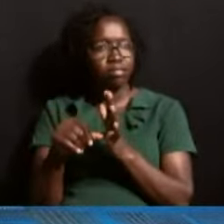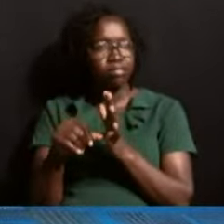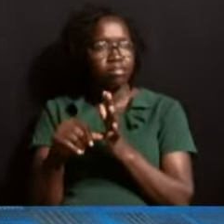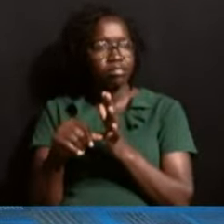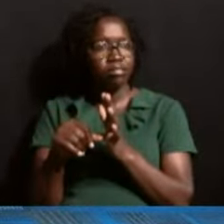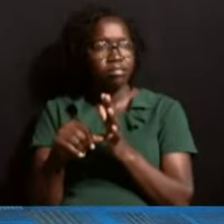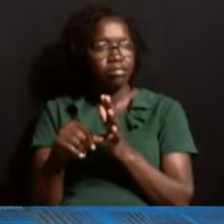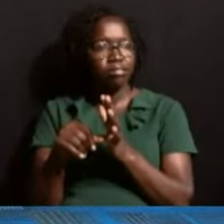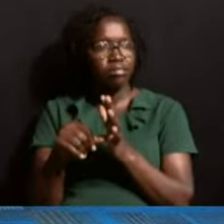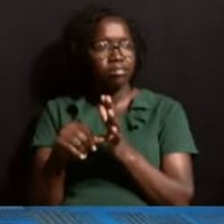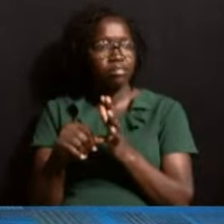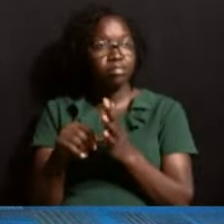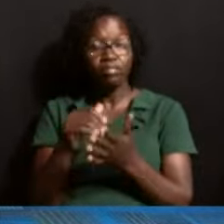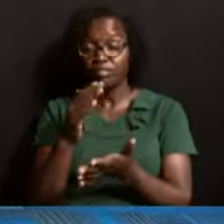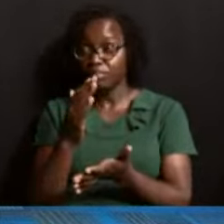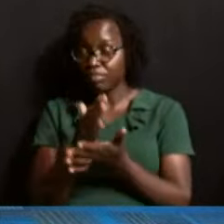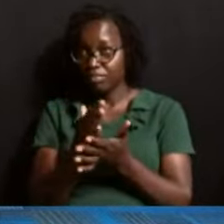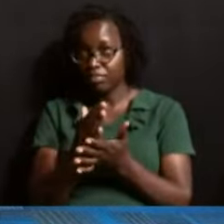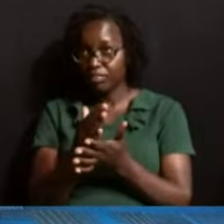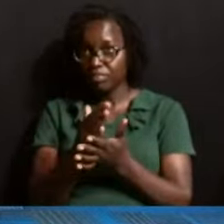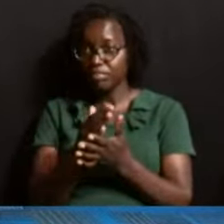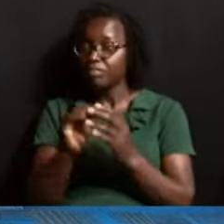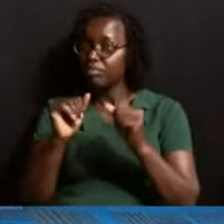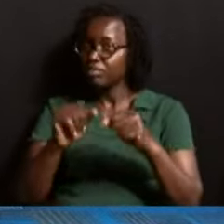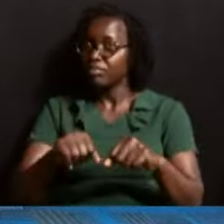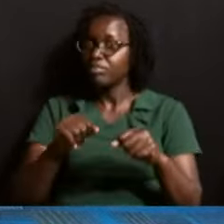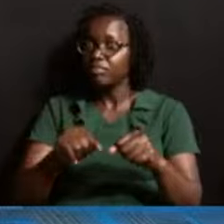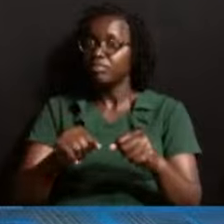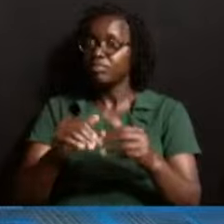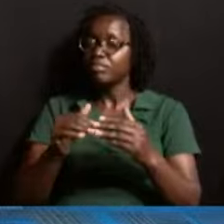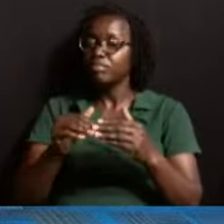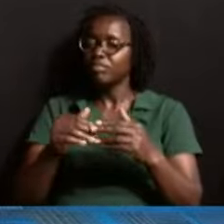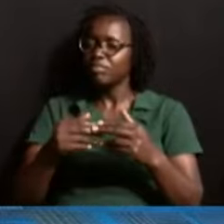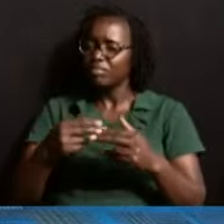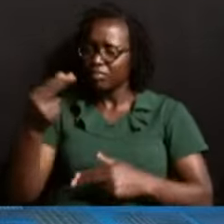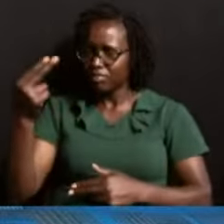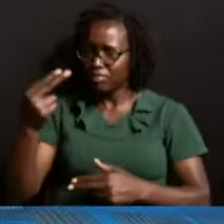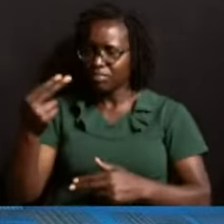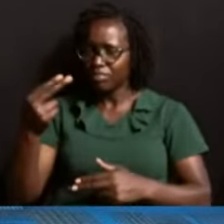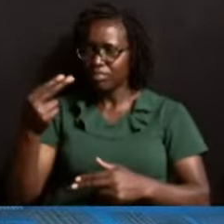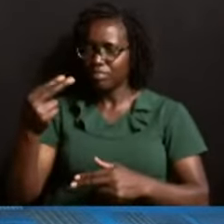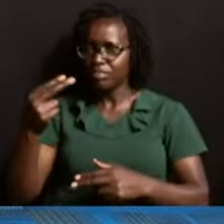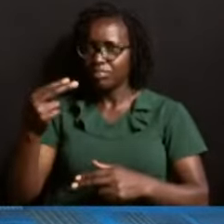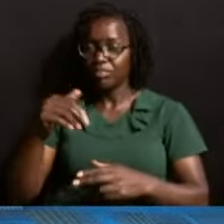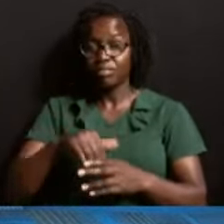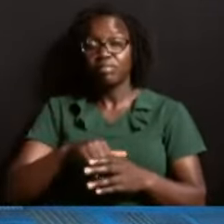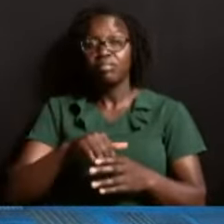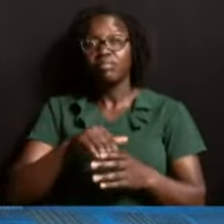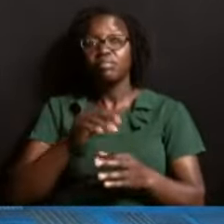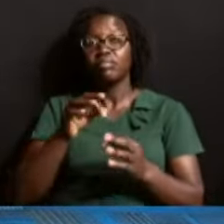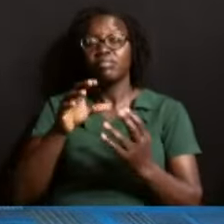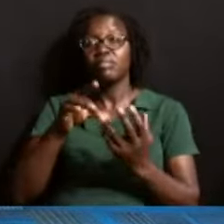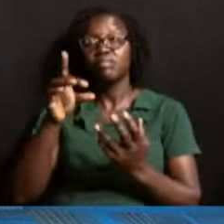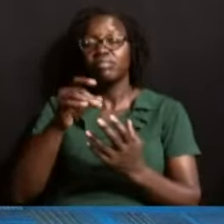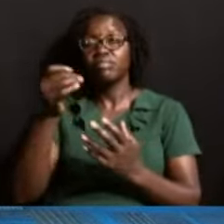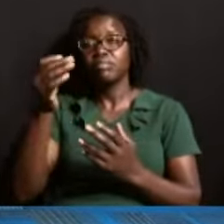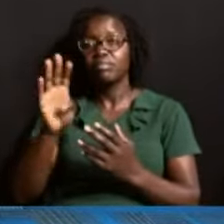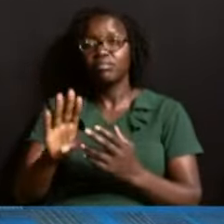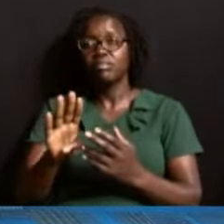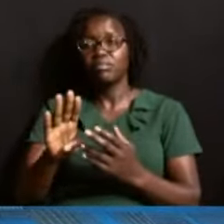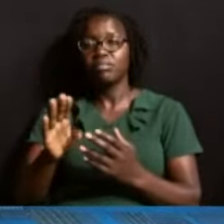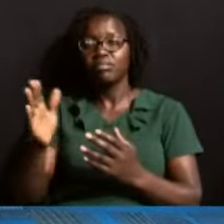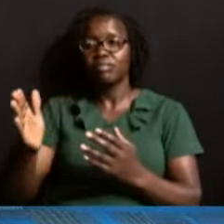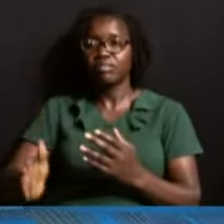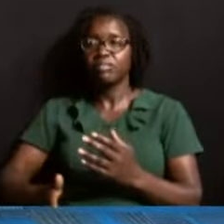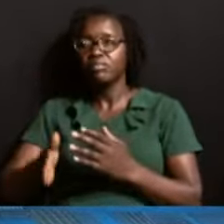a matter of fact, the probability is more if you choose to be on the side